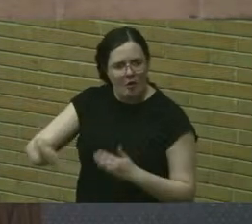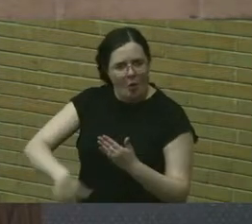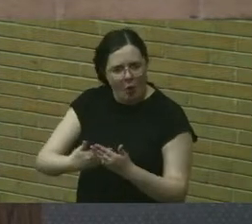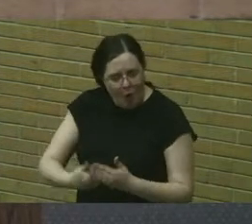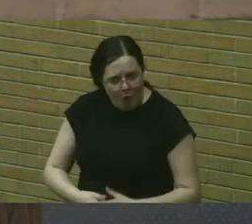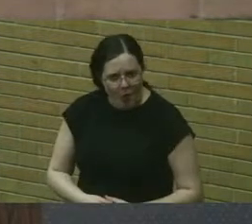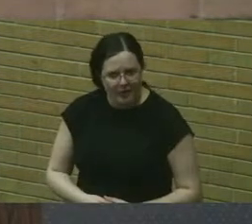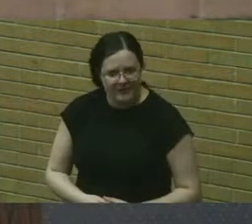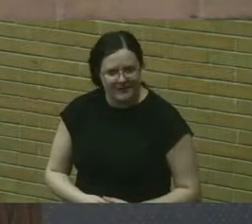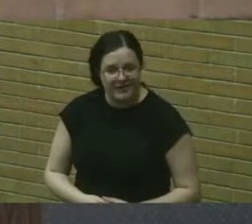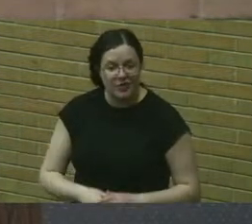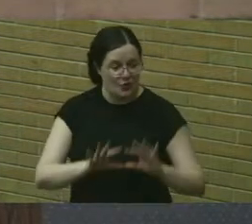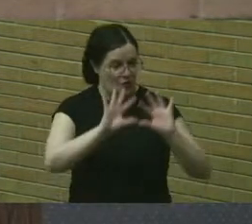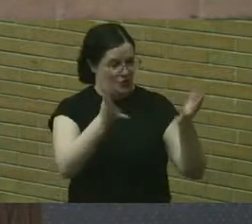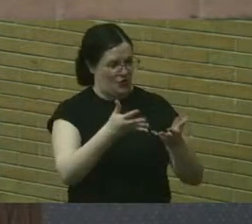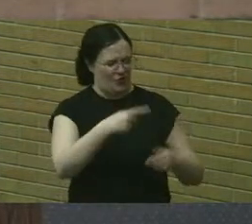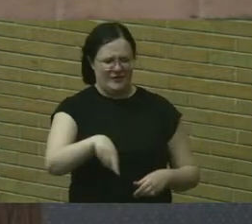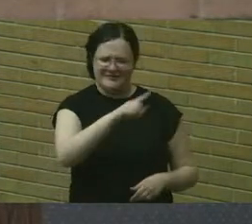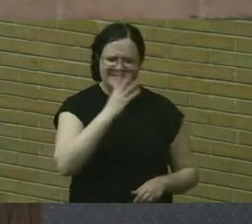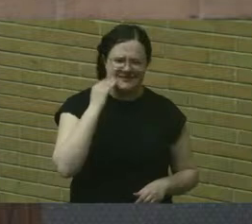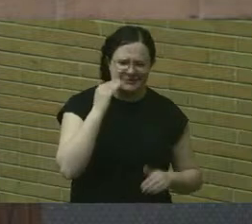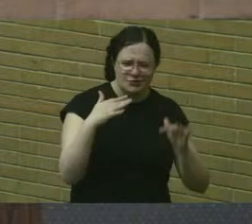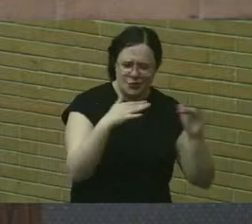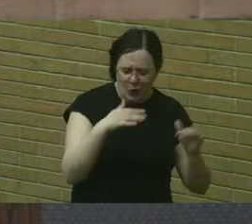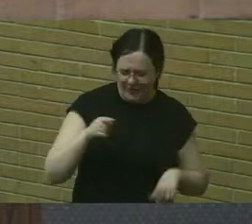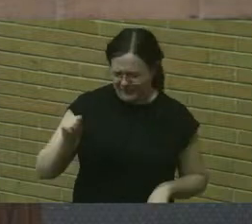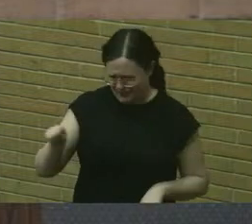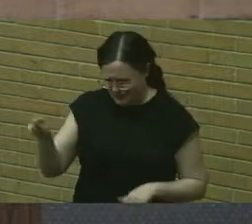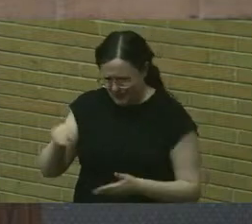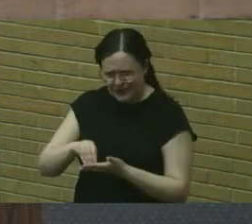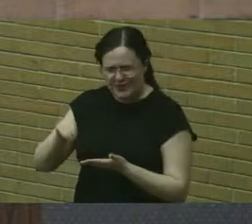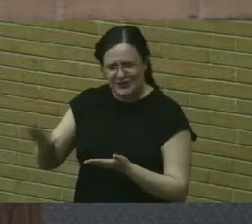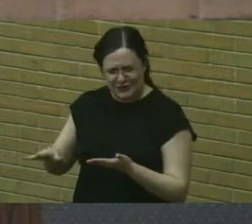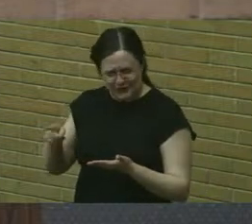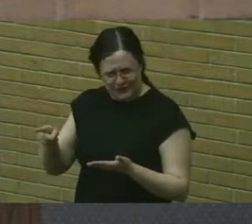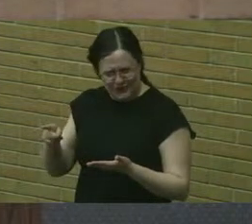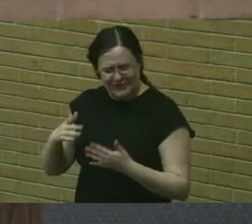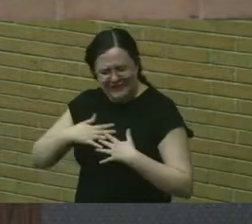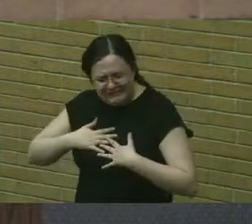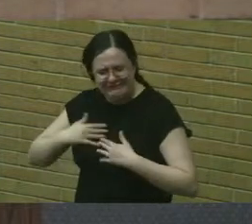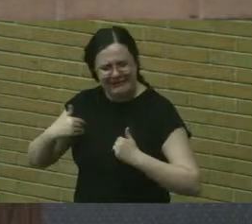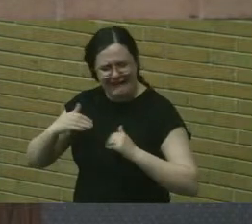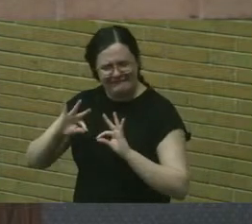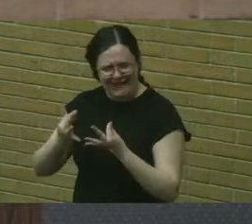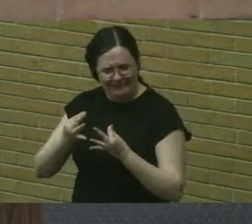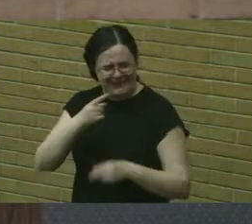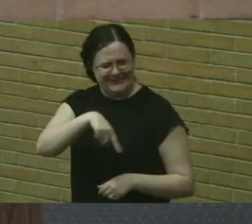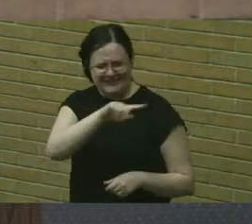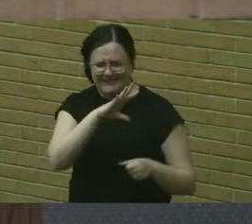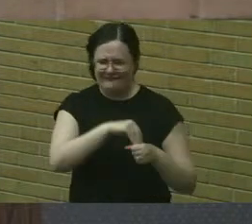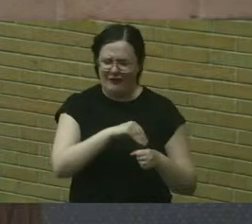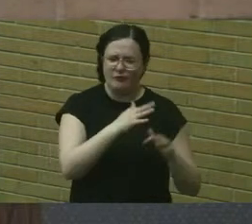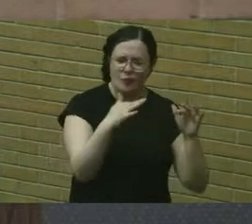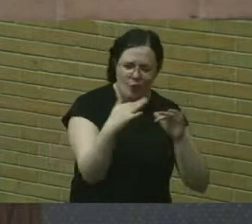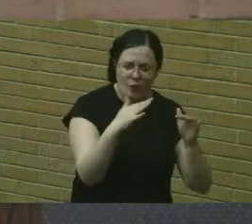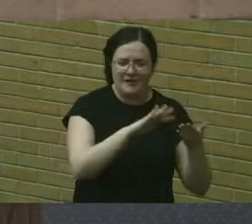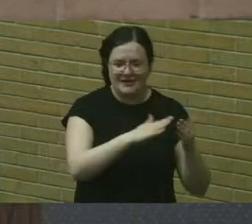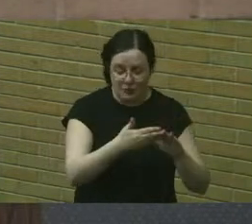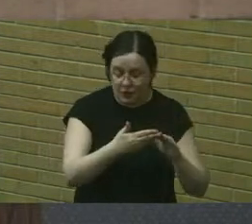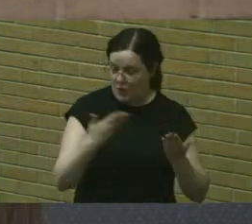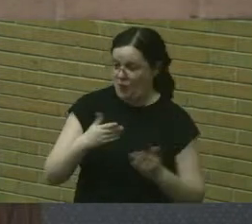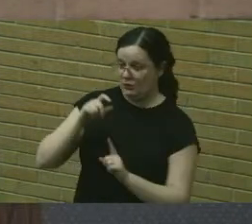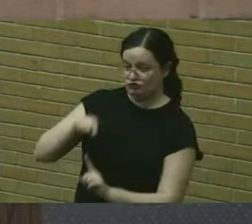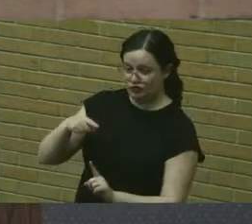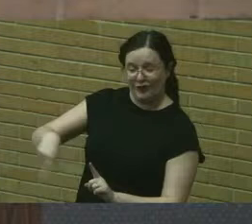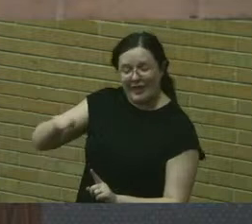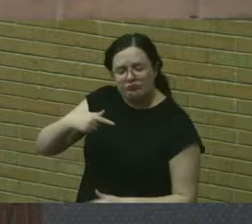now, and there are students in this district that are impacted by family members in those wars and in those communities. We don't know what will trigger. We